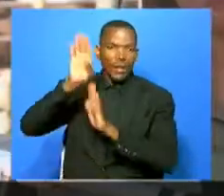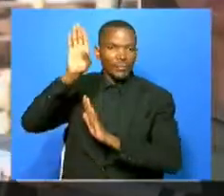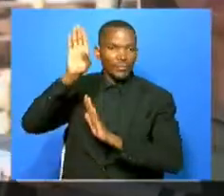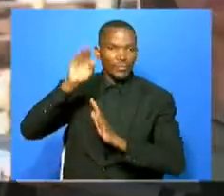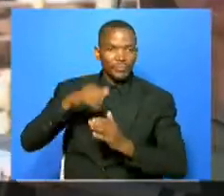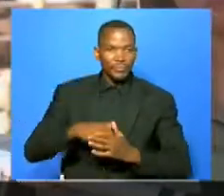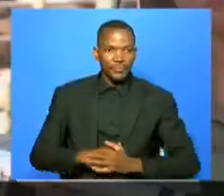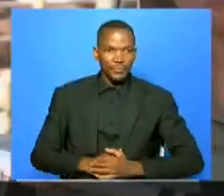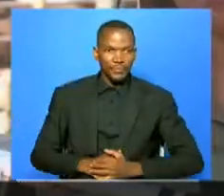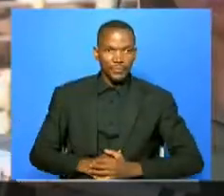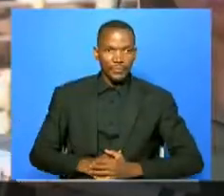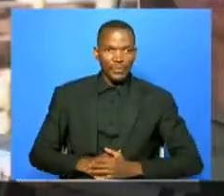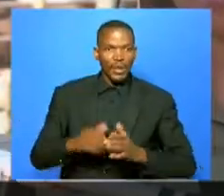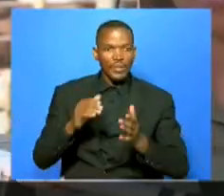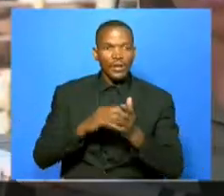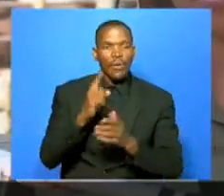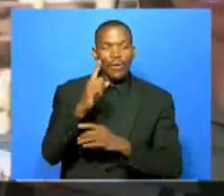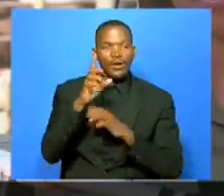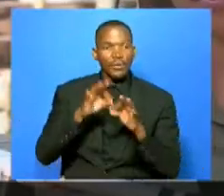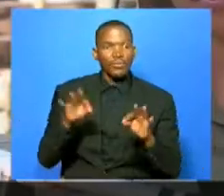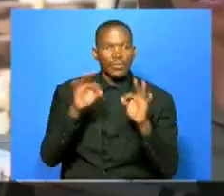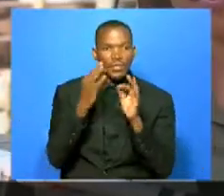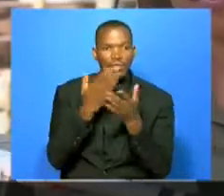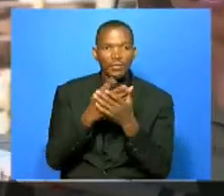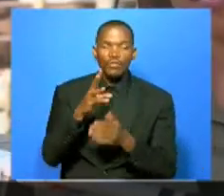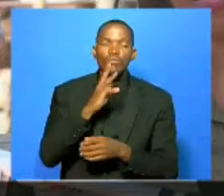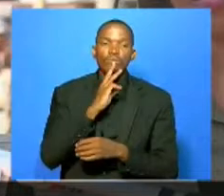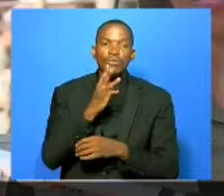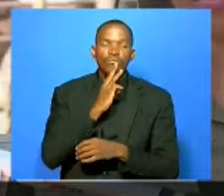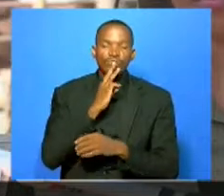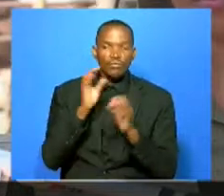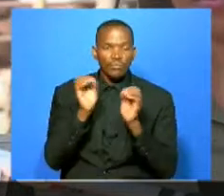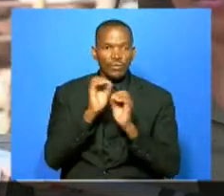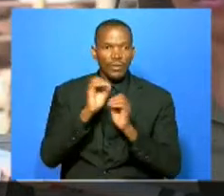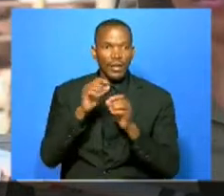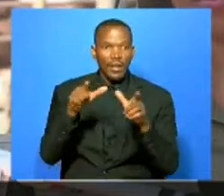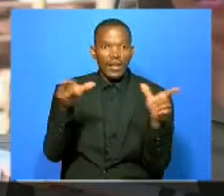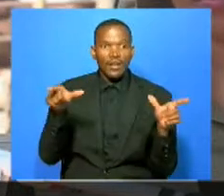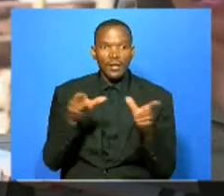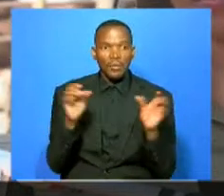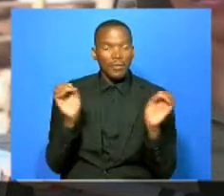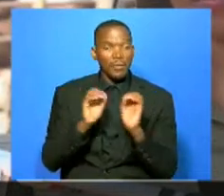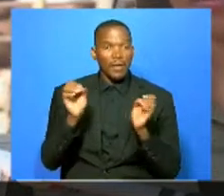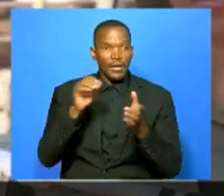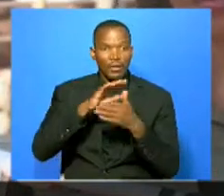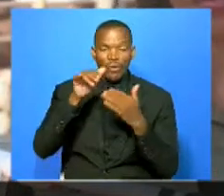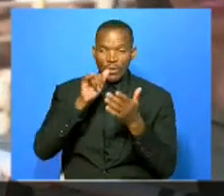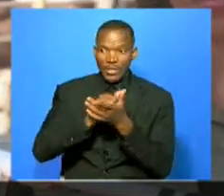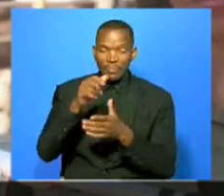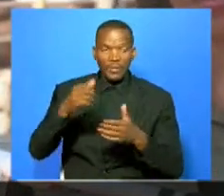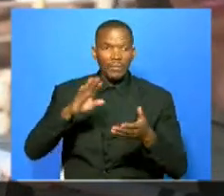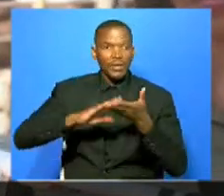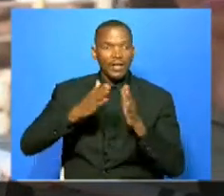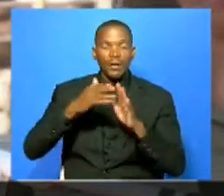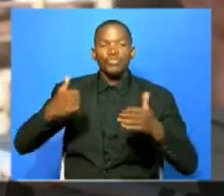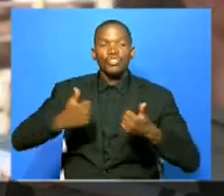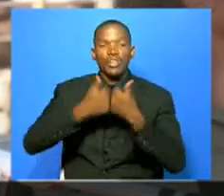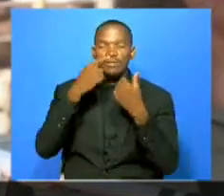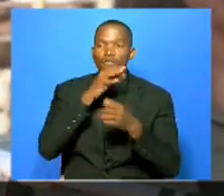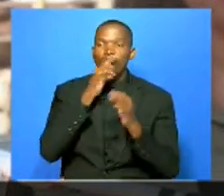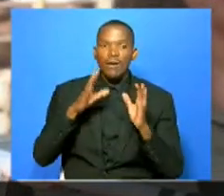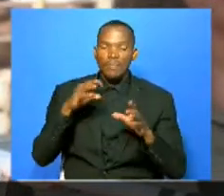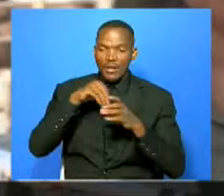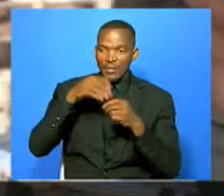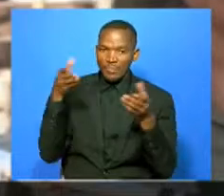Nngwe ya selelo thata ke letlhoko la metsi, letlhoko la lehatshe, dilo tse tsotlhe tse e nna dikgwetlho mo barui ba ba ka kwano